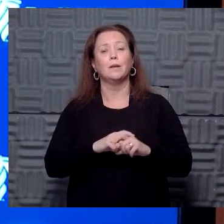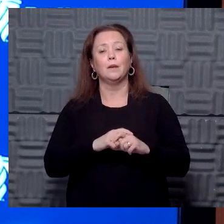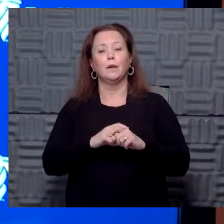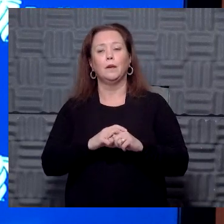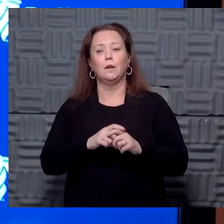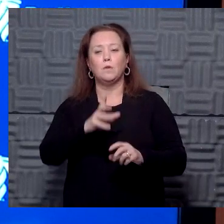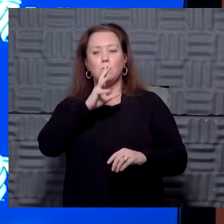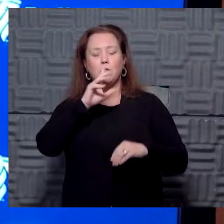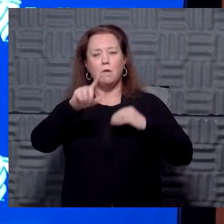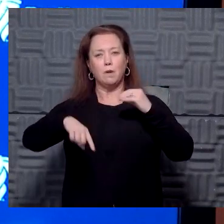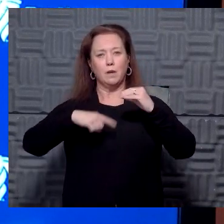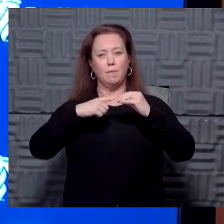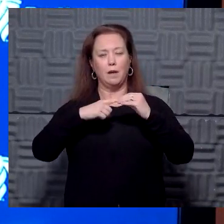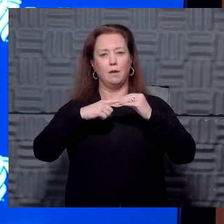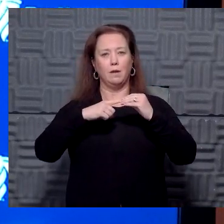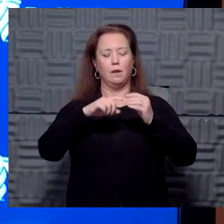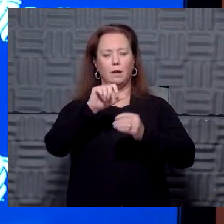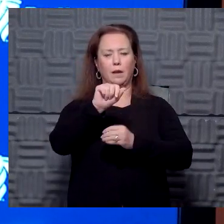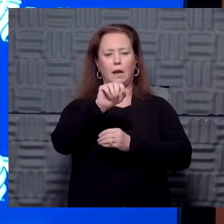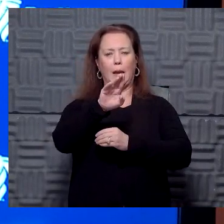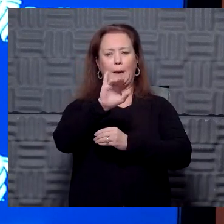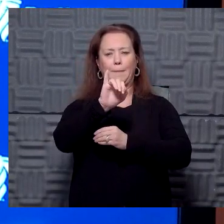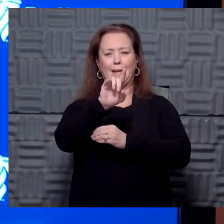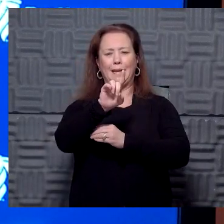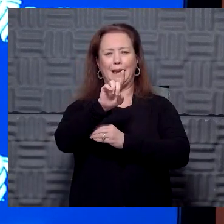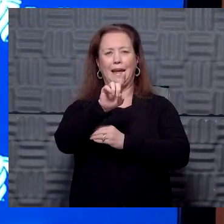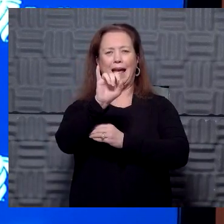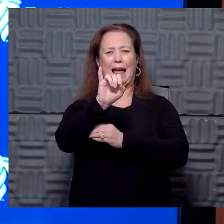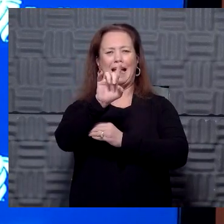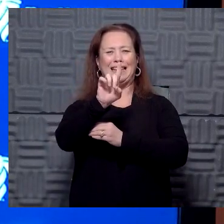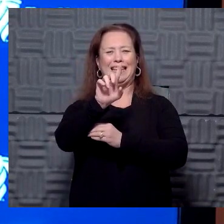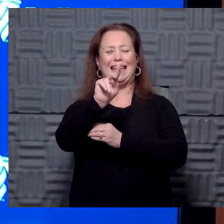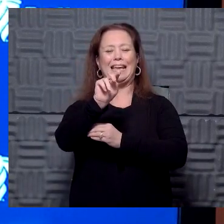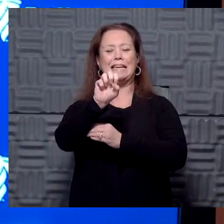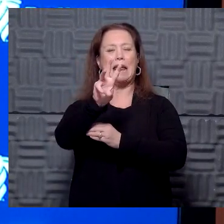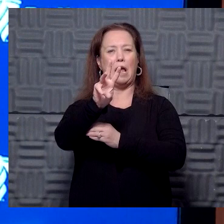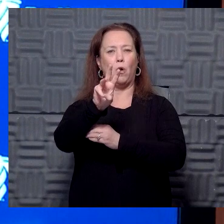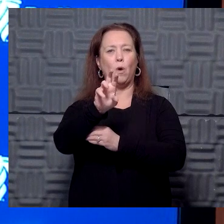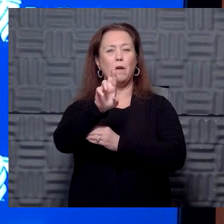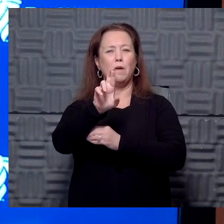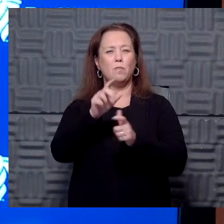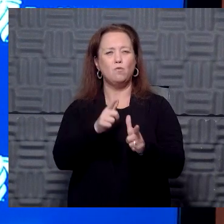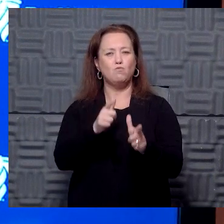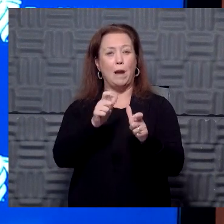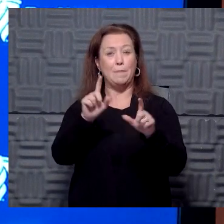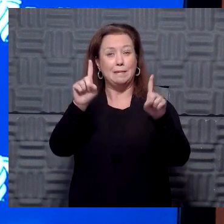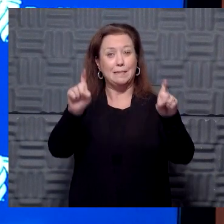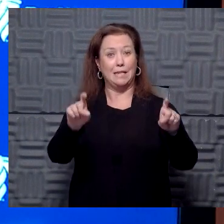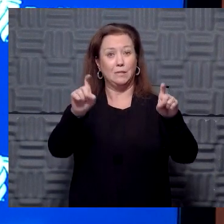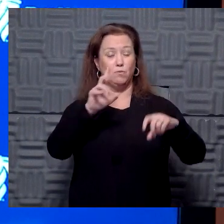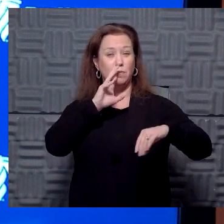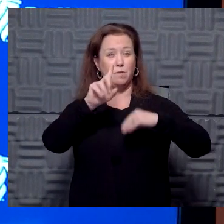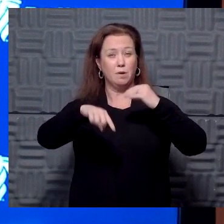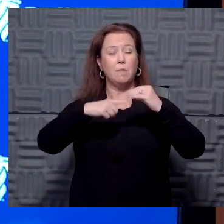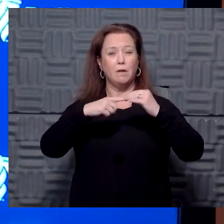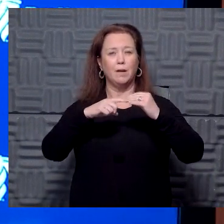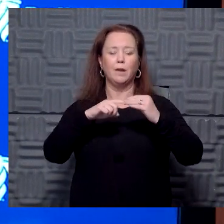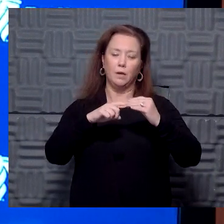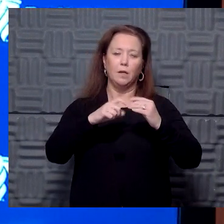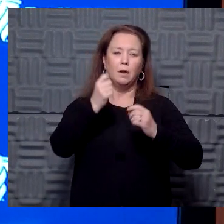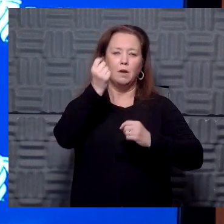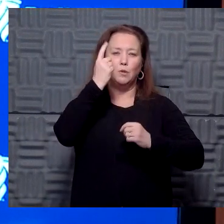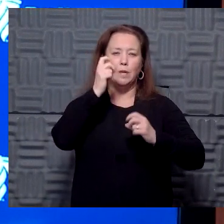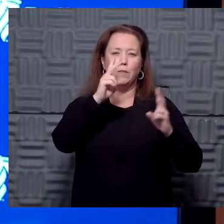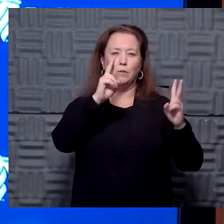talking about is the Abbott ID Now platform, the rapid test. And there's a couple issues